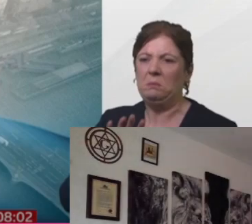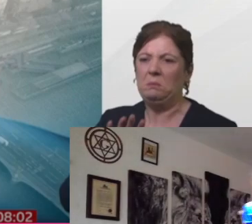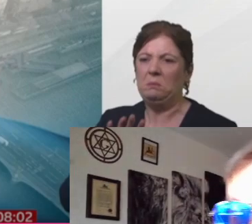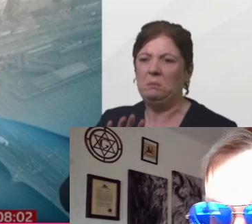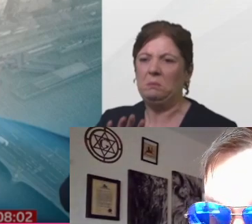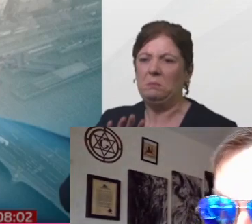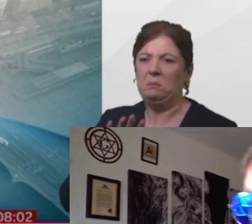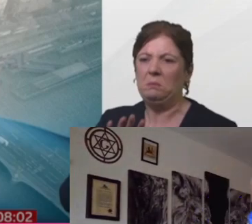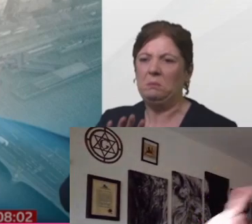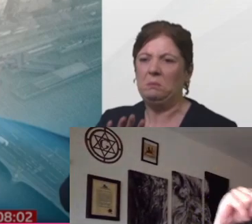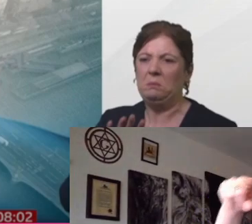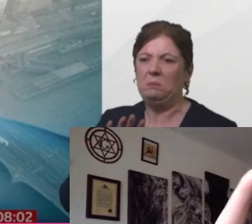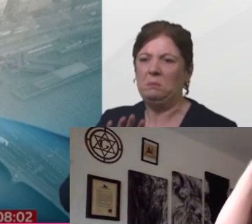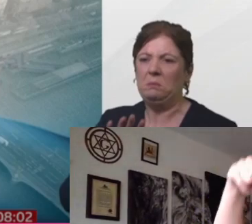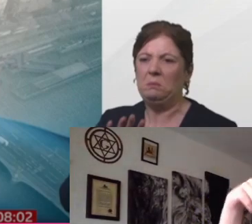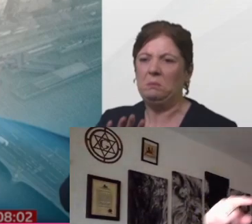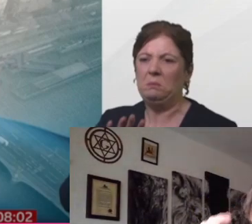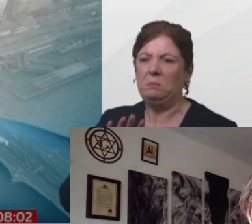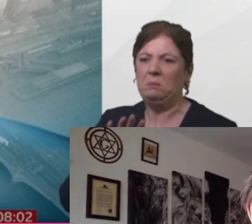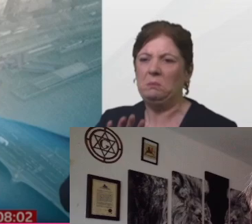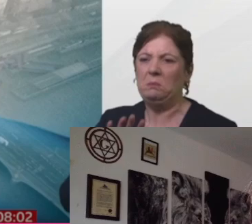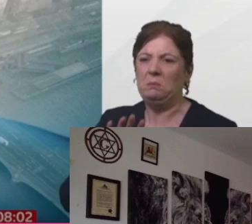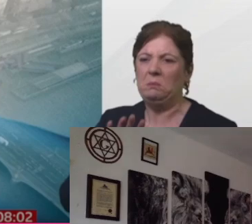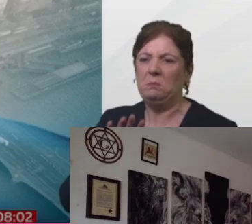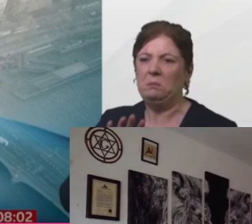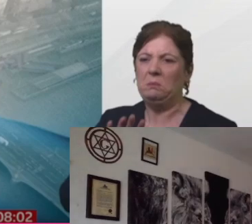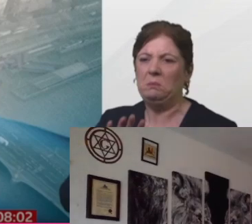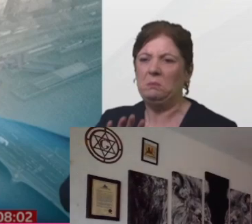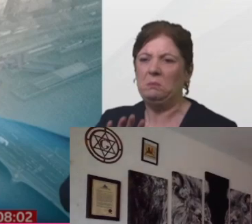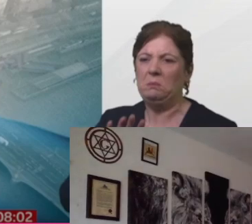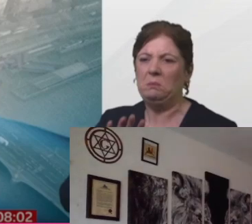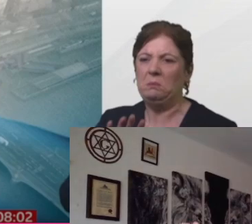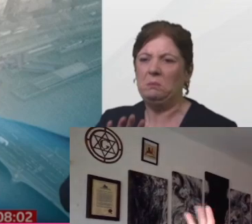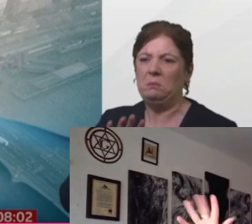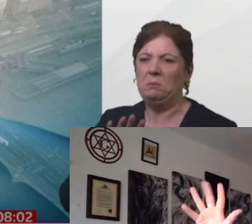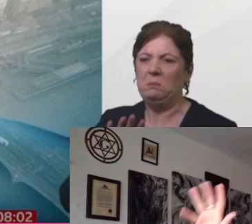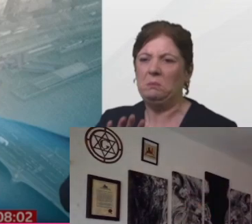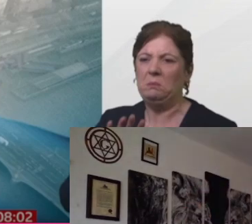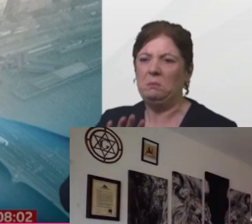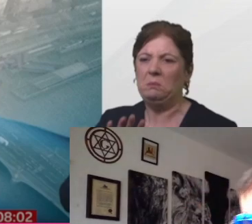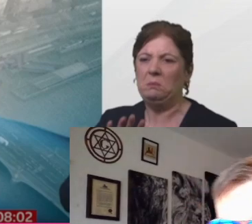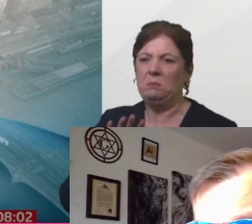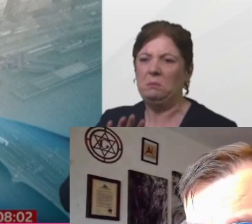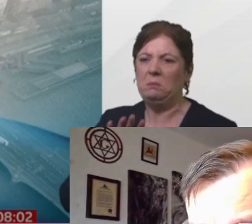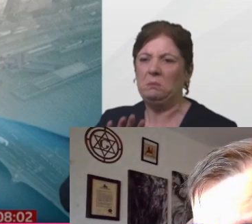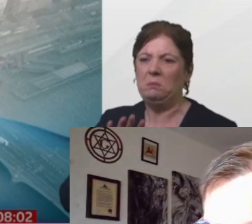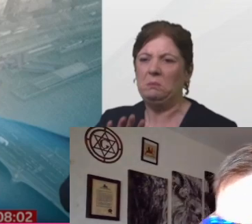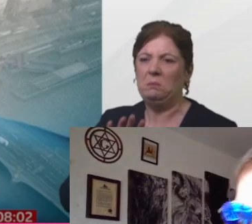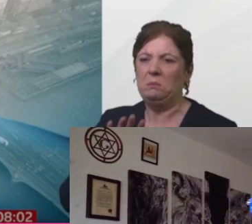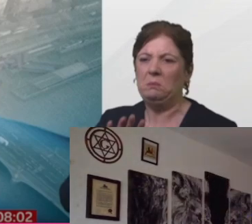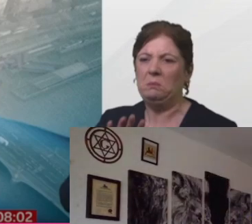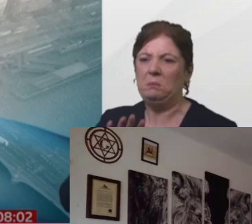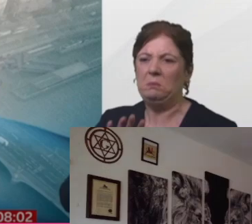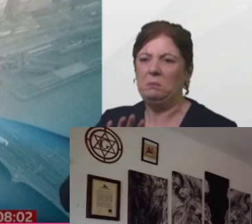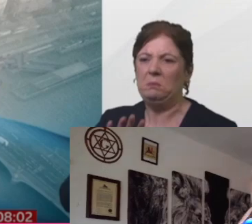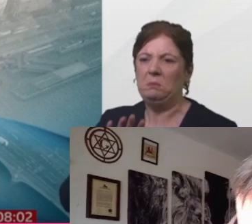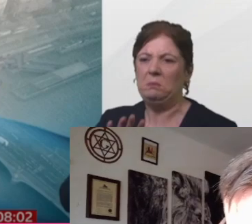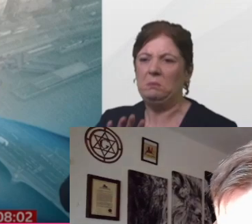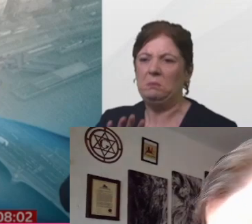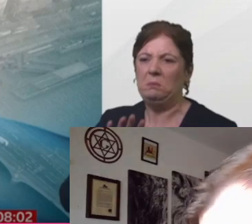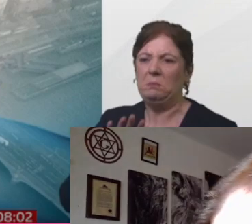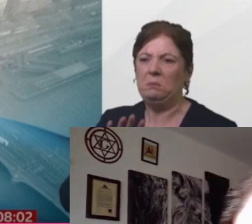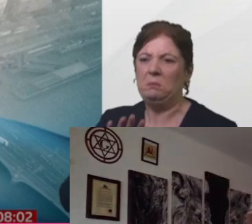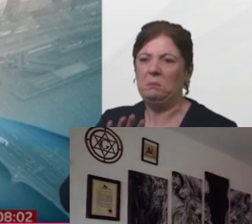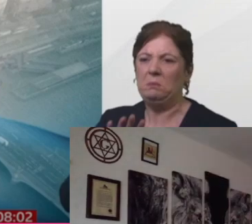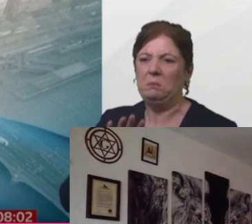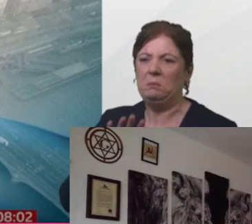them. With their turban and shit, they can't fucking cut their hair or they lose their power or some shit, innit? Some fairy story like